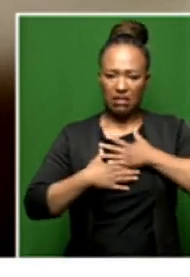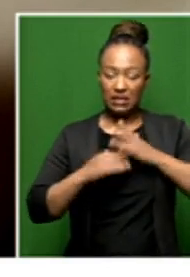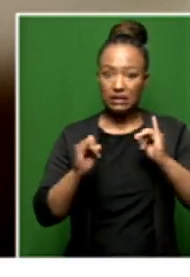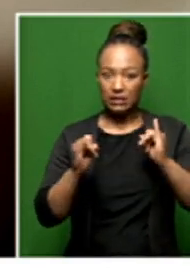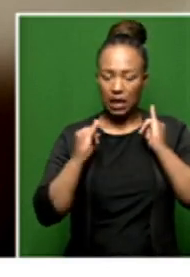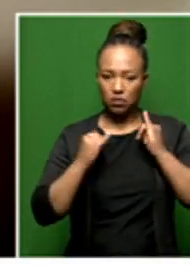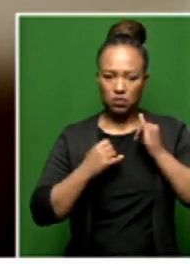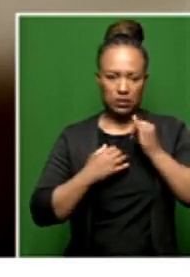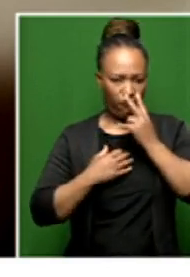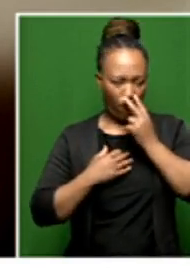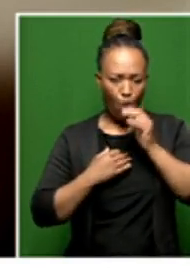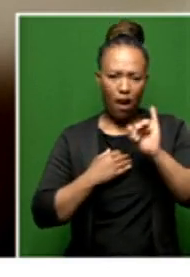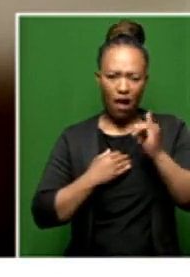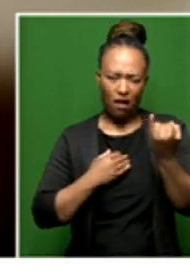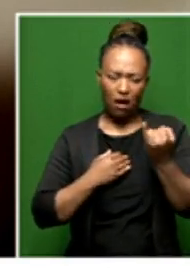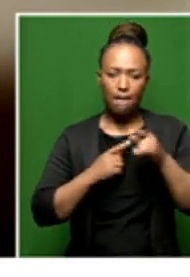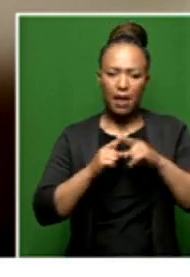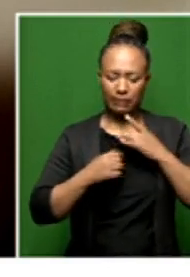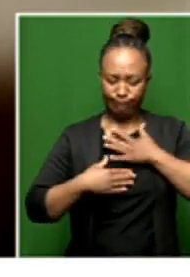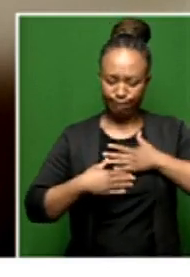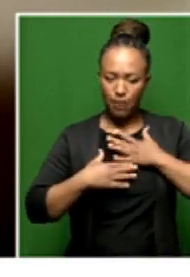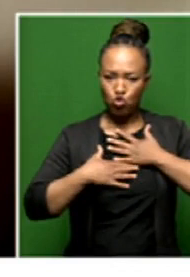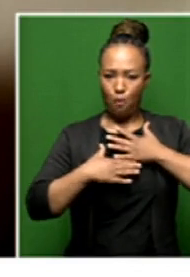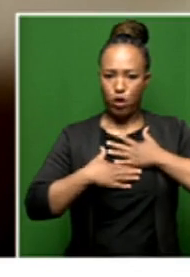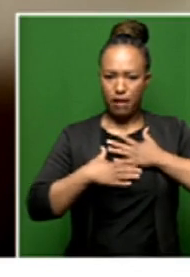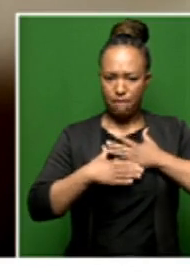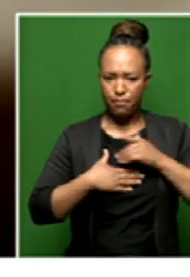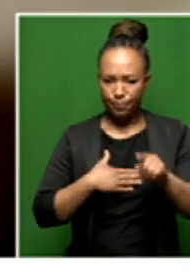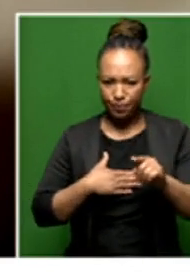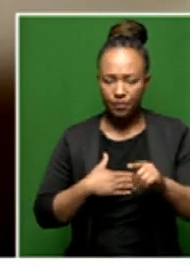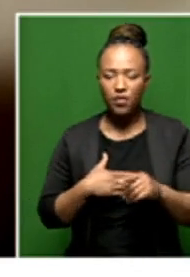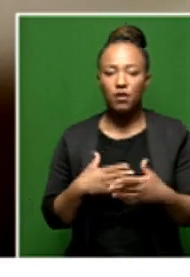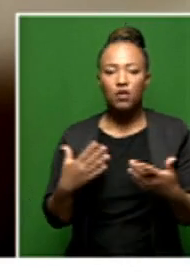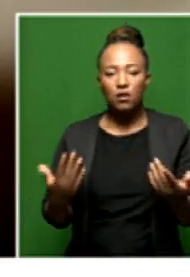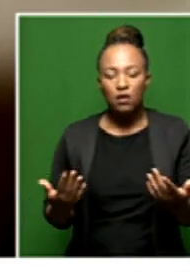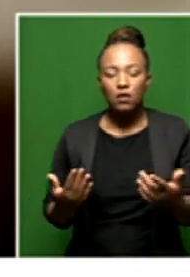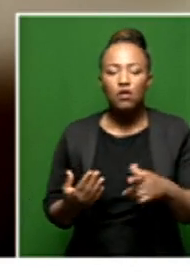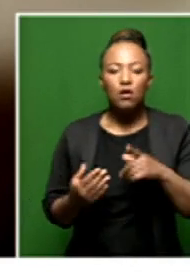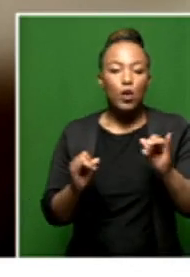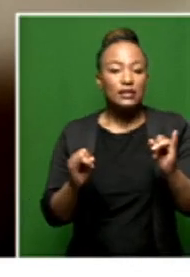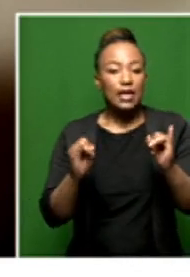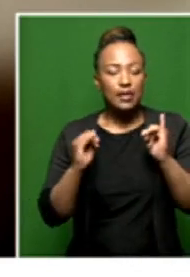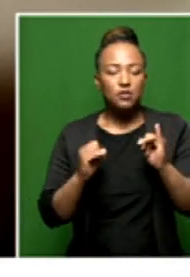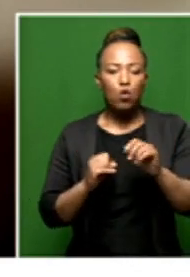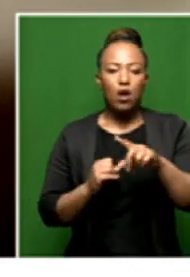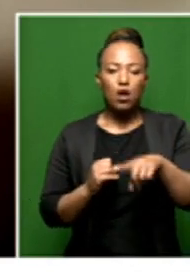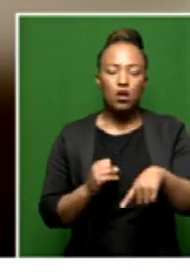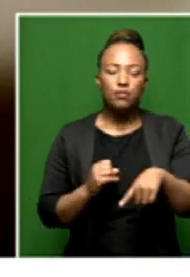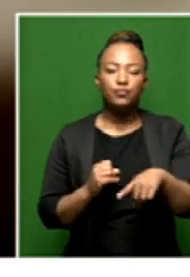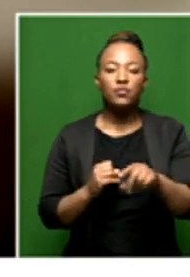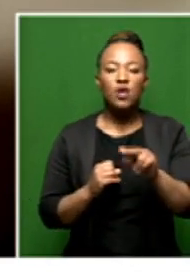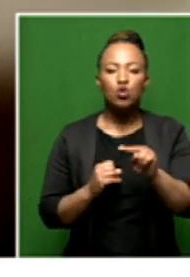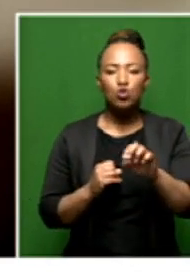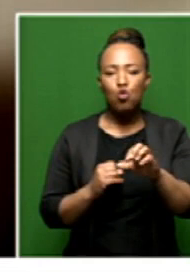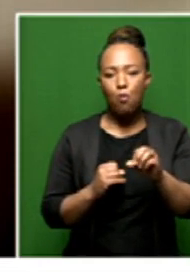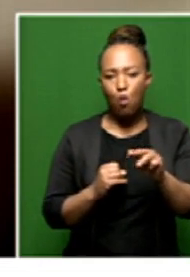pneumonia. And what happens there is you can only imagine if you have a serious pneumonia in your lungs